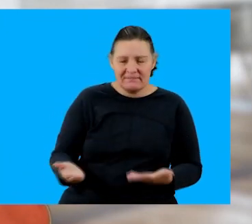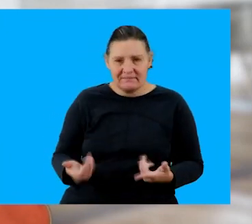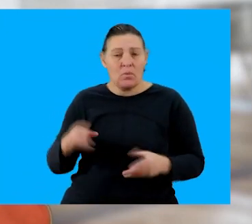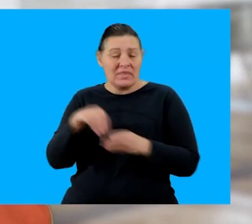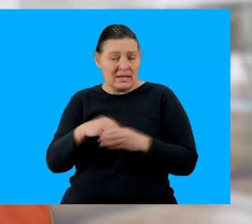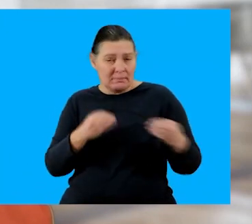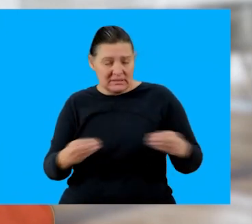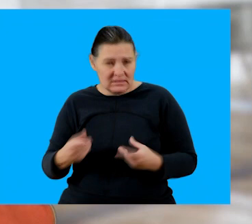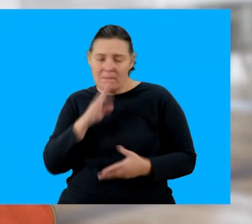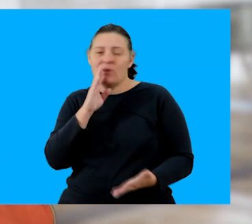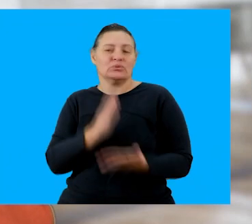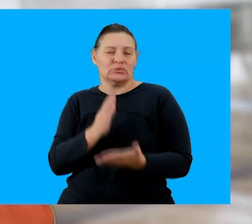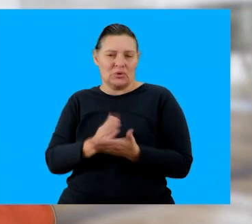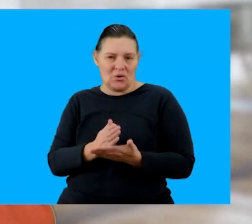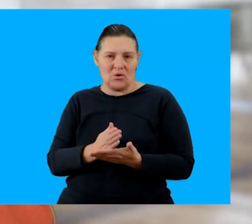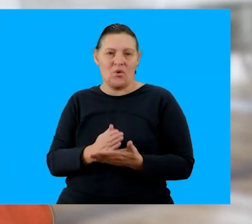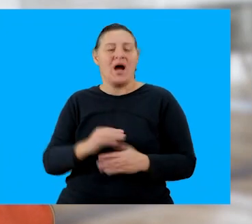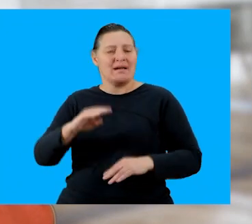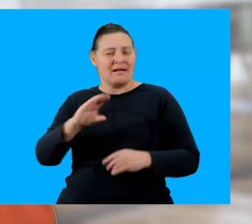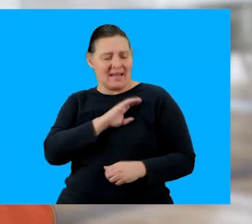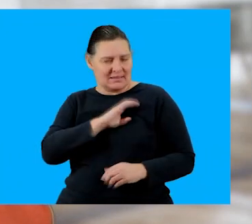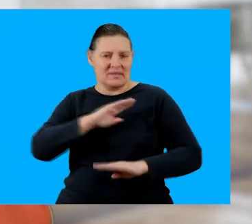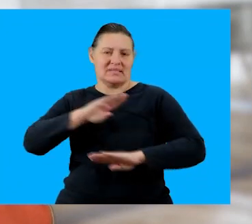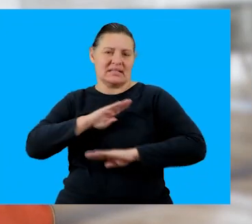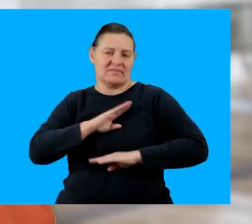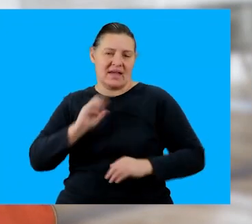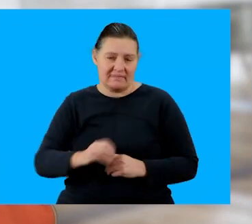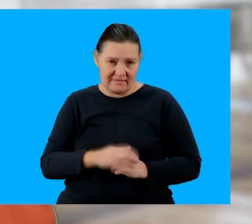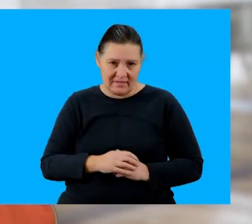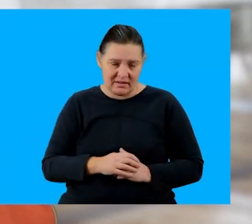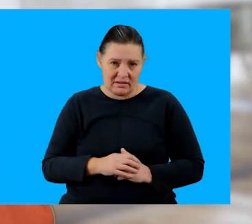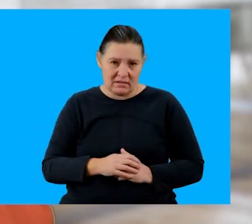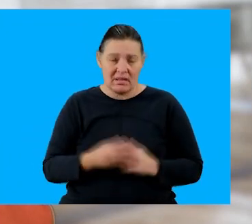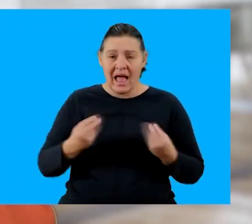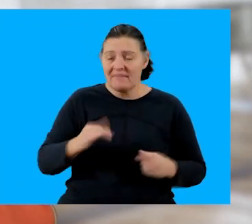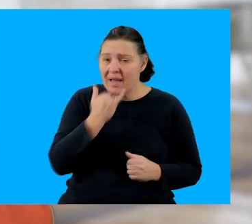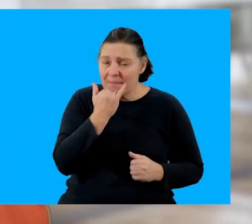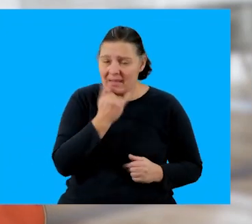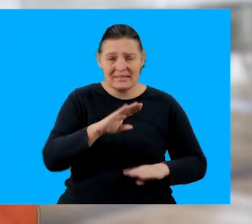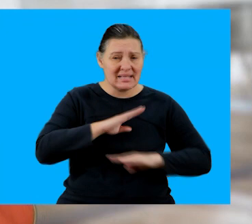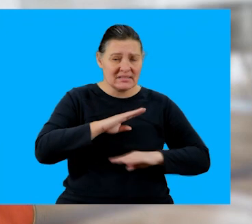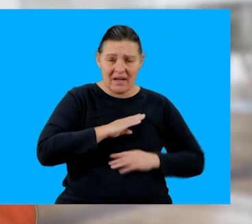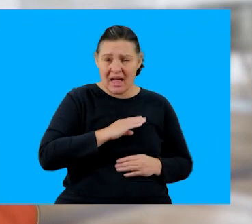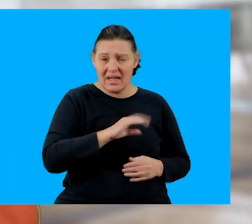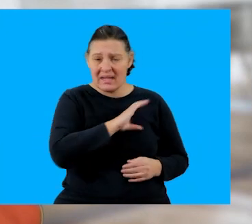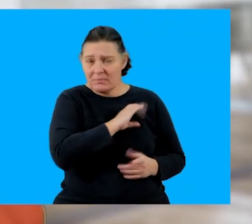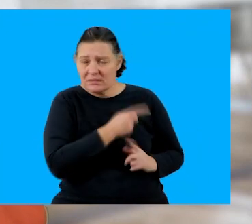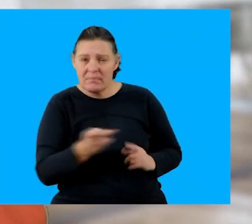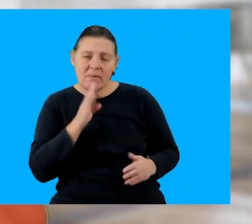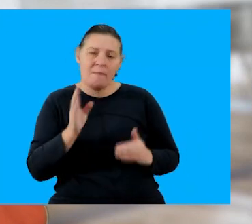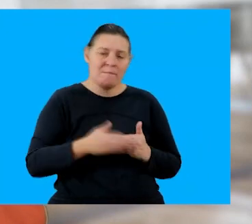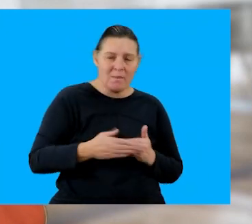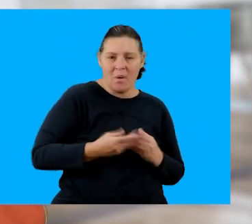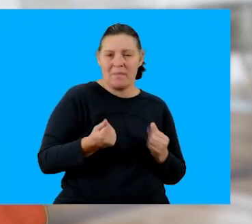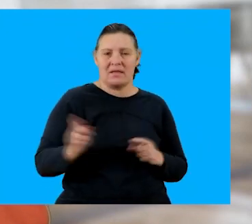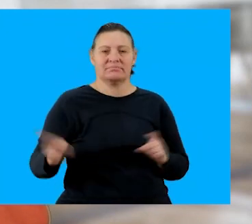his business, he must make sure that customers are satisfied, because having happy customers, having satisfied customers, it simply means that more